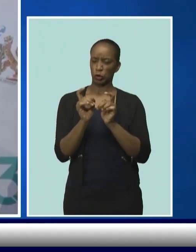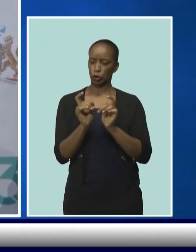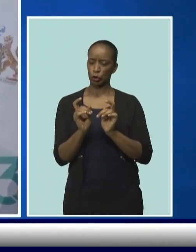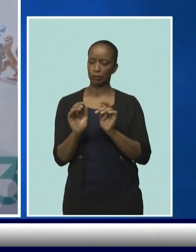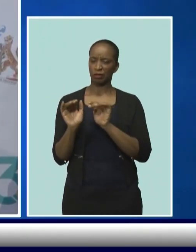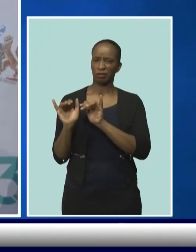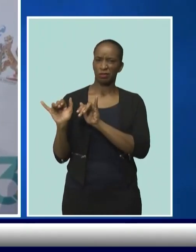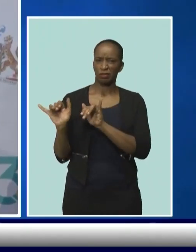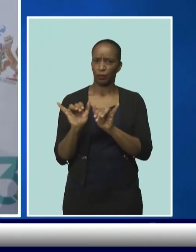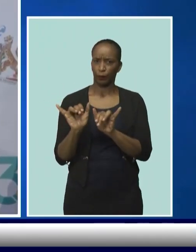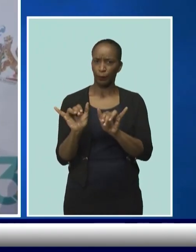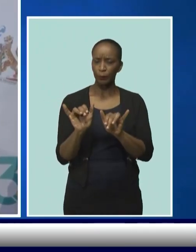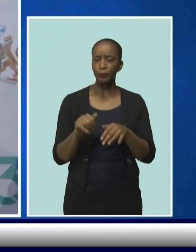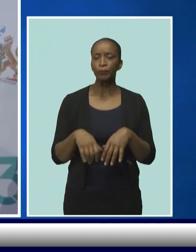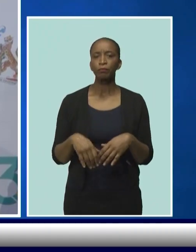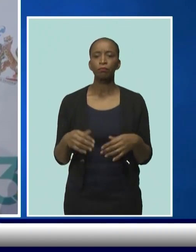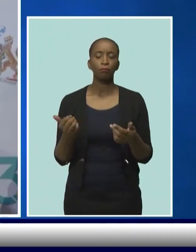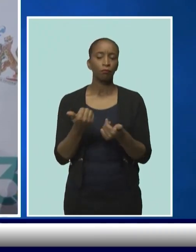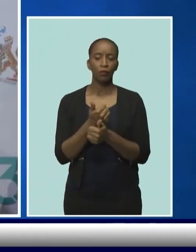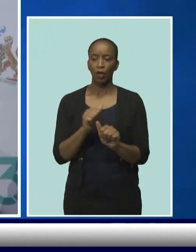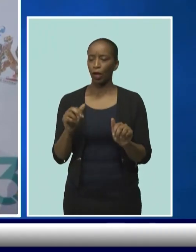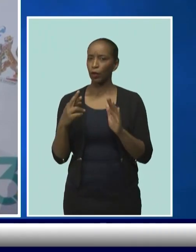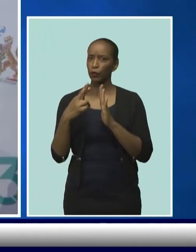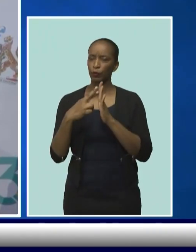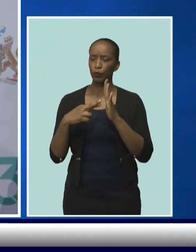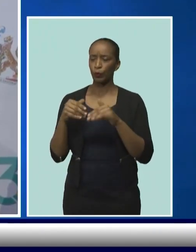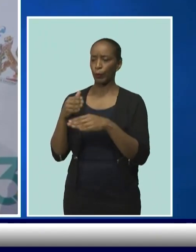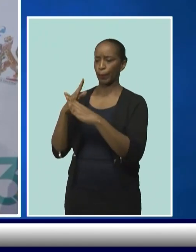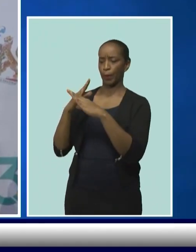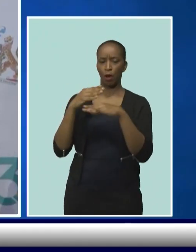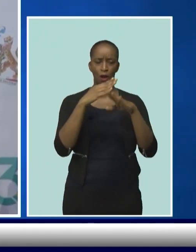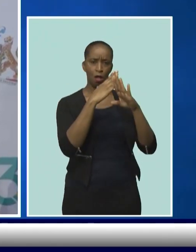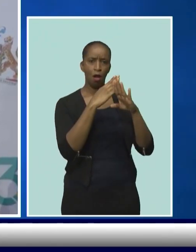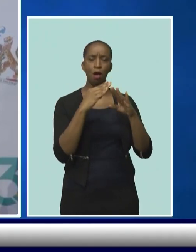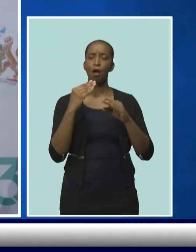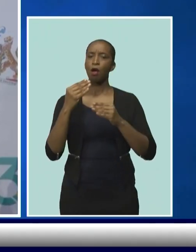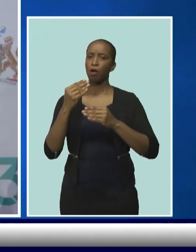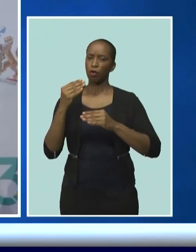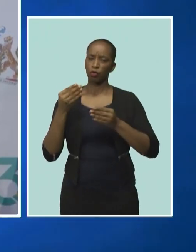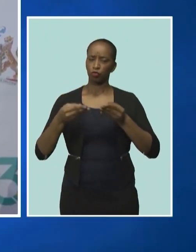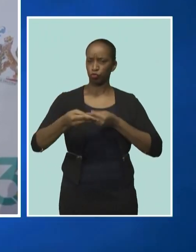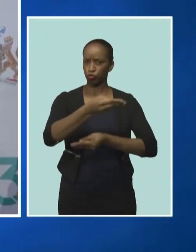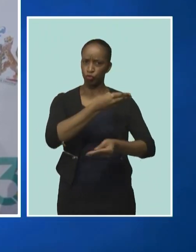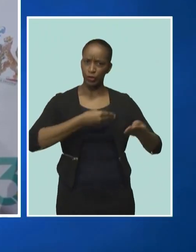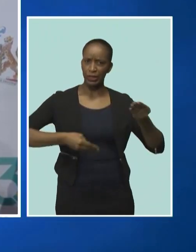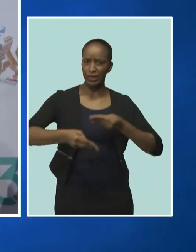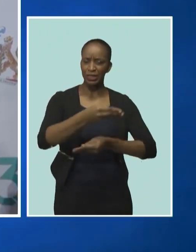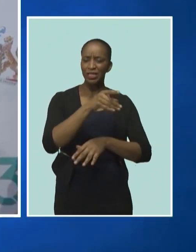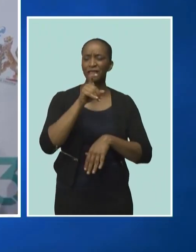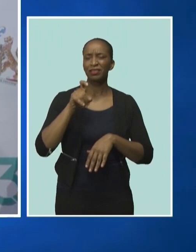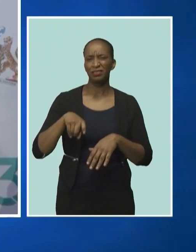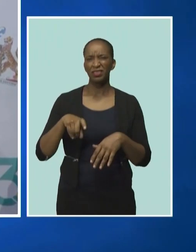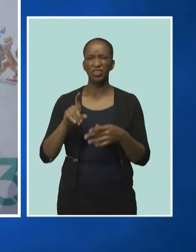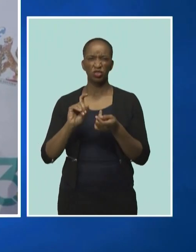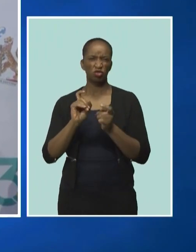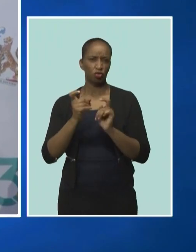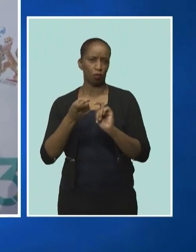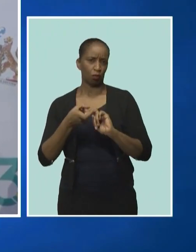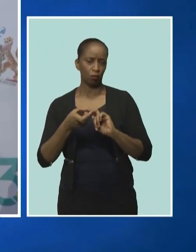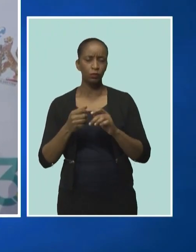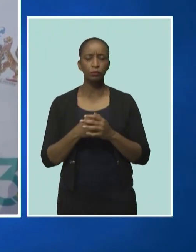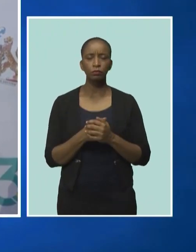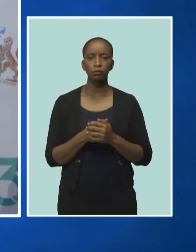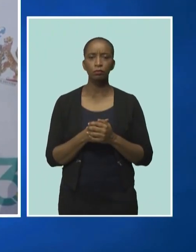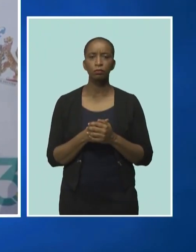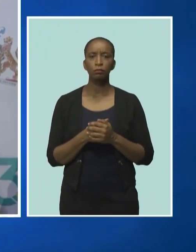regulatory barriers, etc., to move forward. We've already, a number of us have these relationships already, but we'll be making it even wider. And